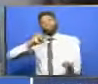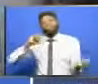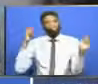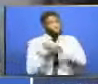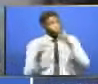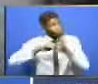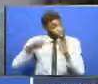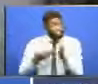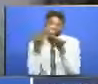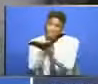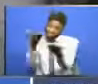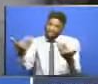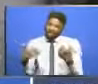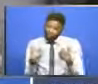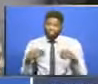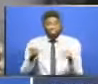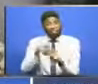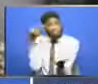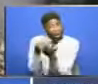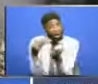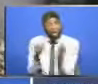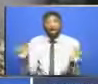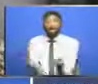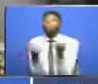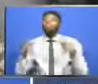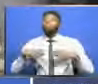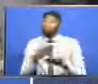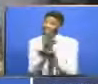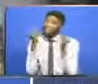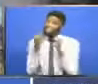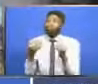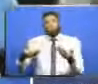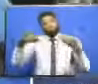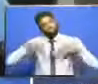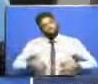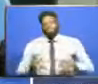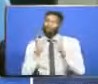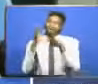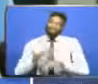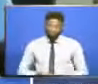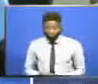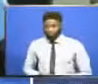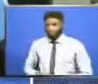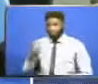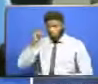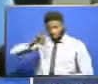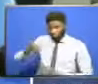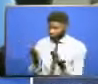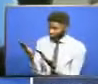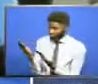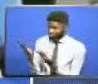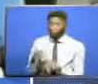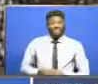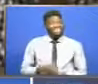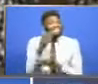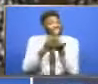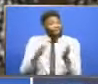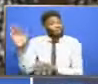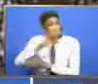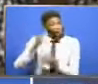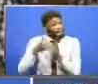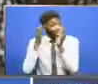and that the money doesn't find its way to individual people's hands. In Mombasa County, a section of Wiper leaders are now calling